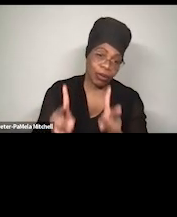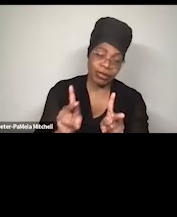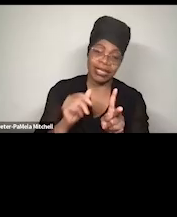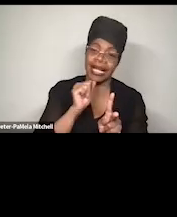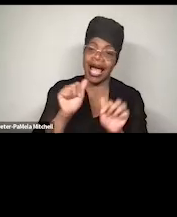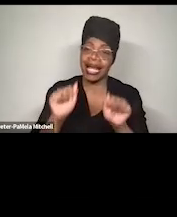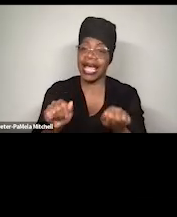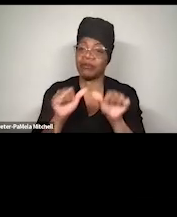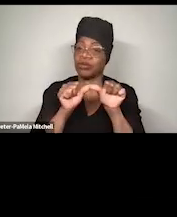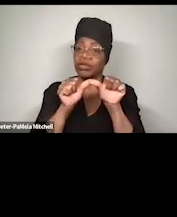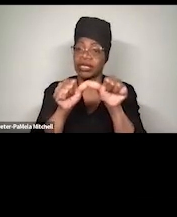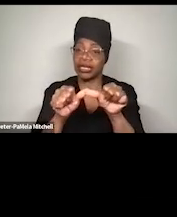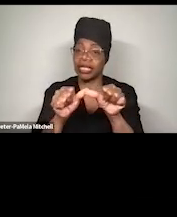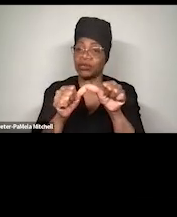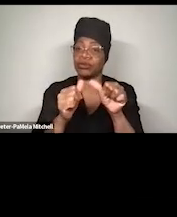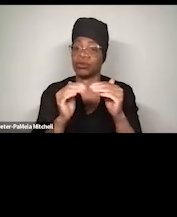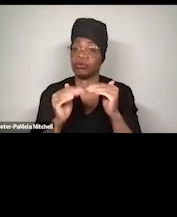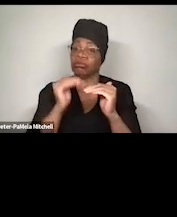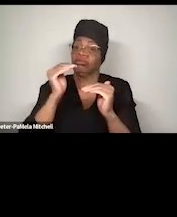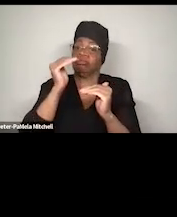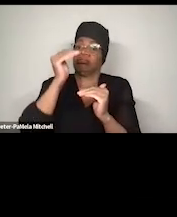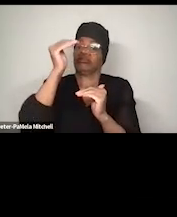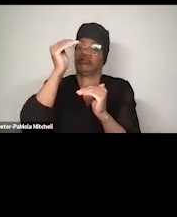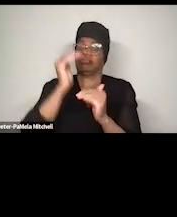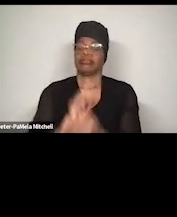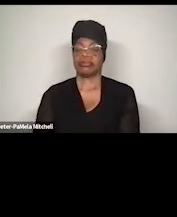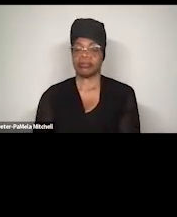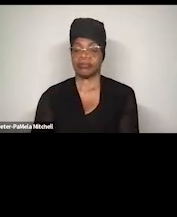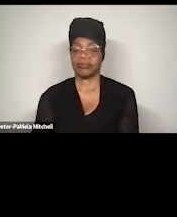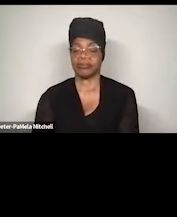and help them move forward to the next step. Okay, next slide.